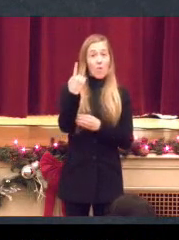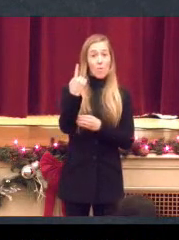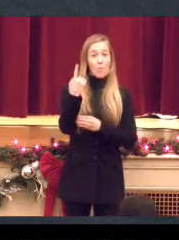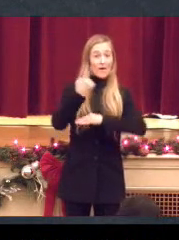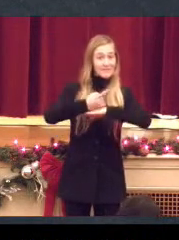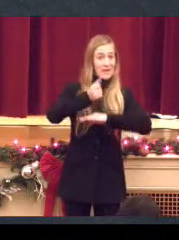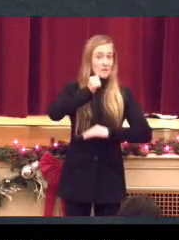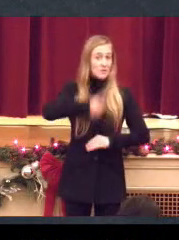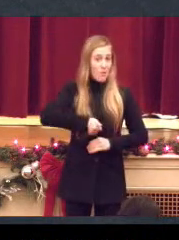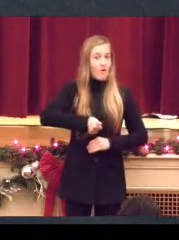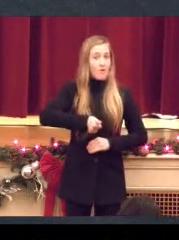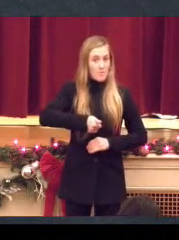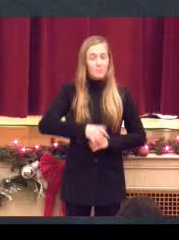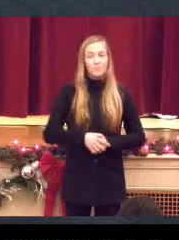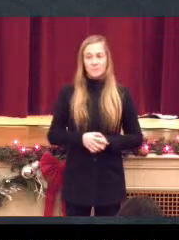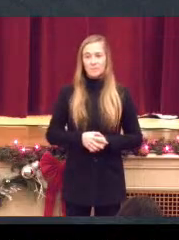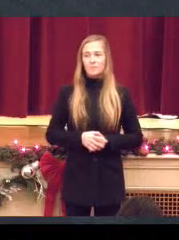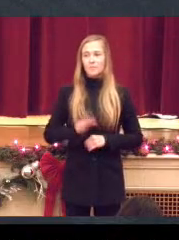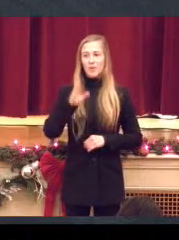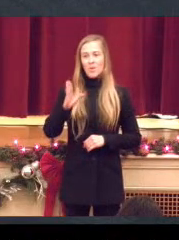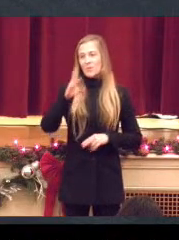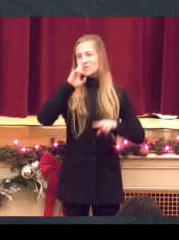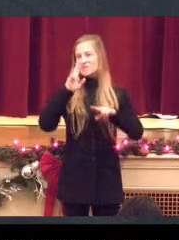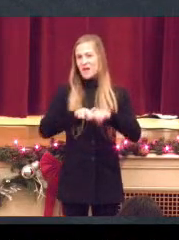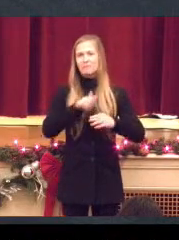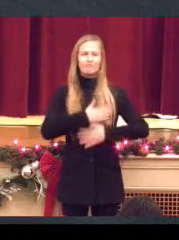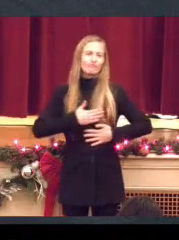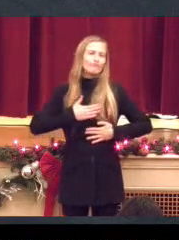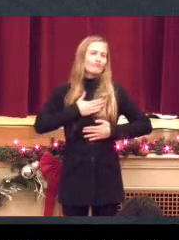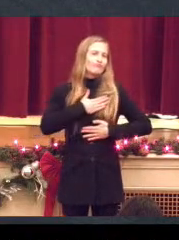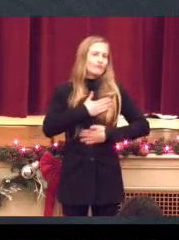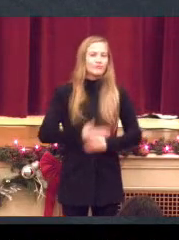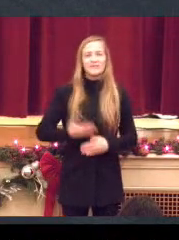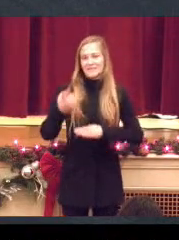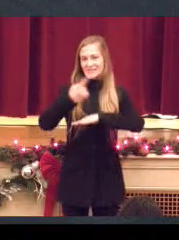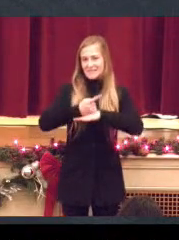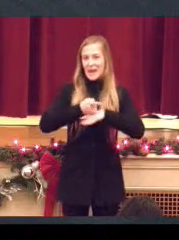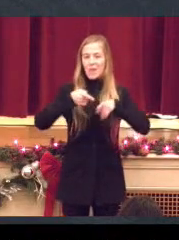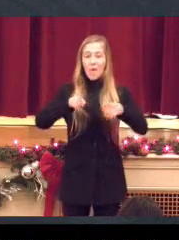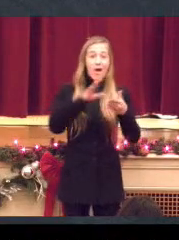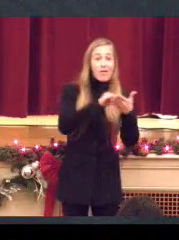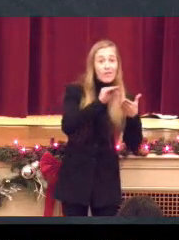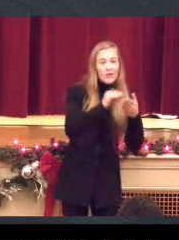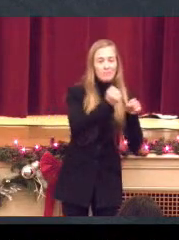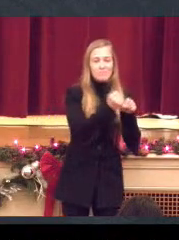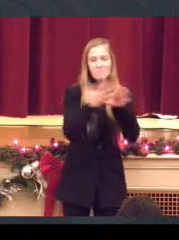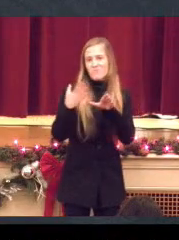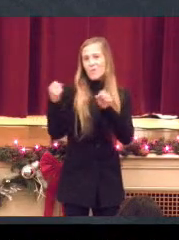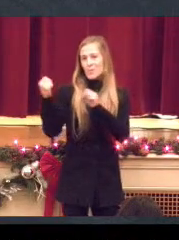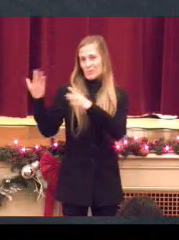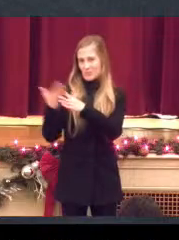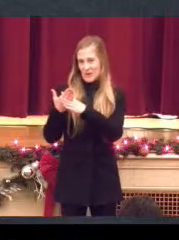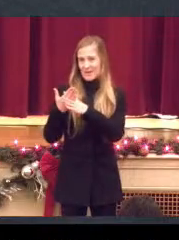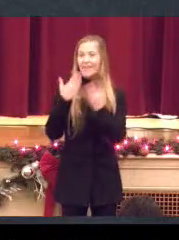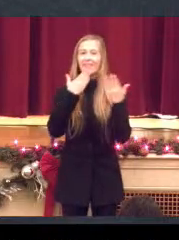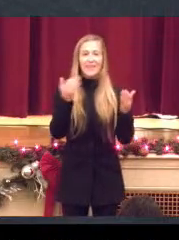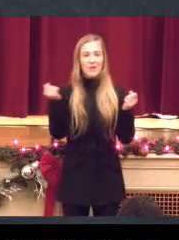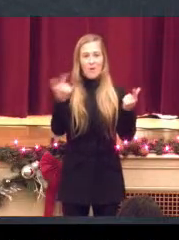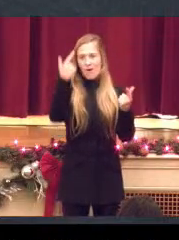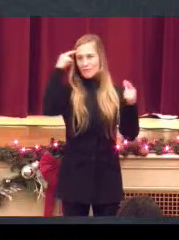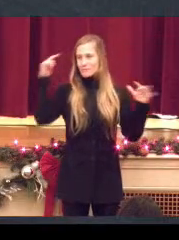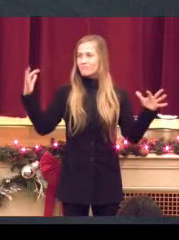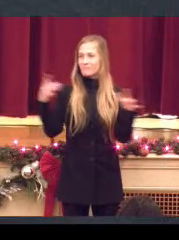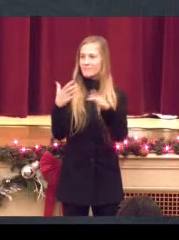tomorrow, so we're going to make it a fun day here as they're learning and preparing for the winter break. So thank you all for being here.